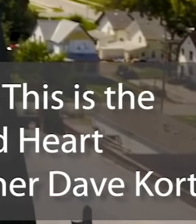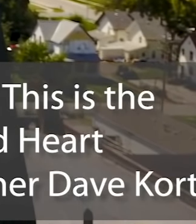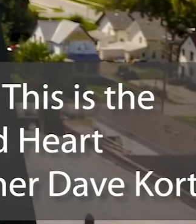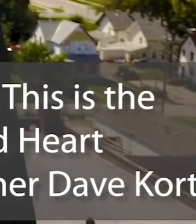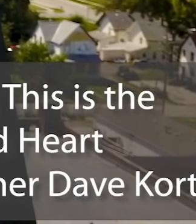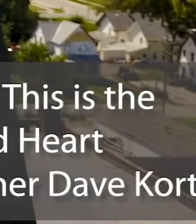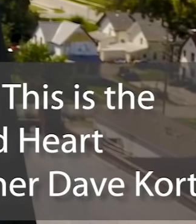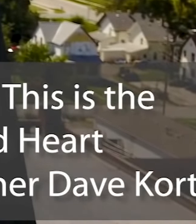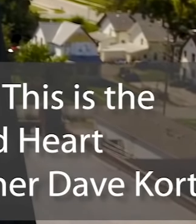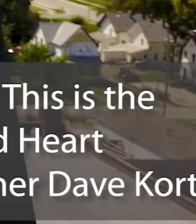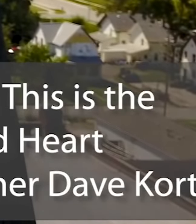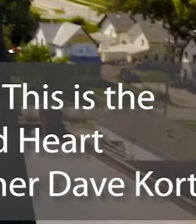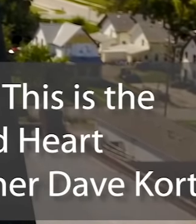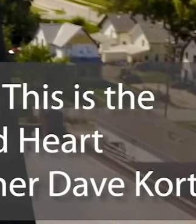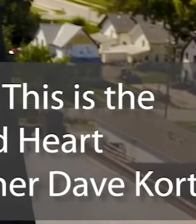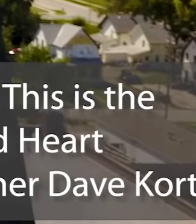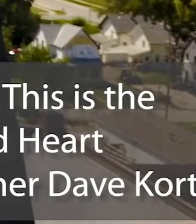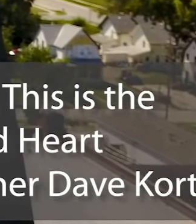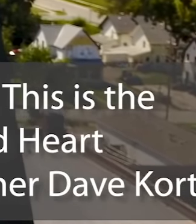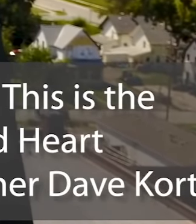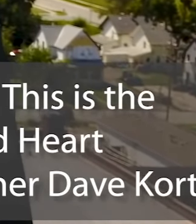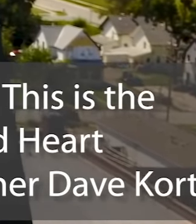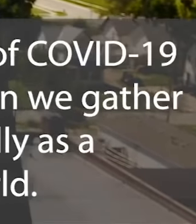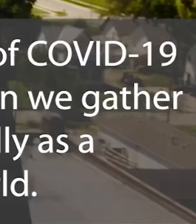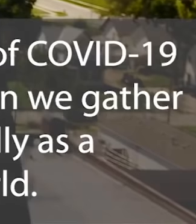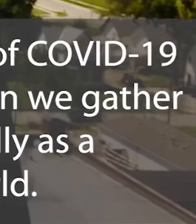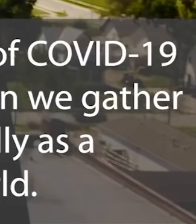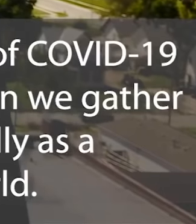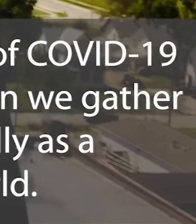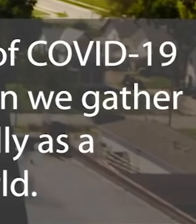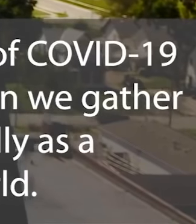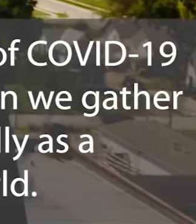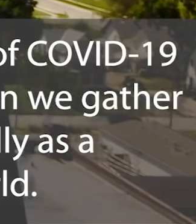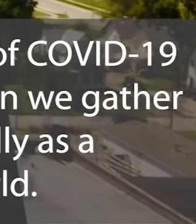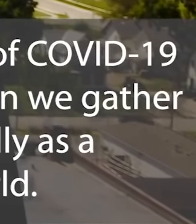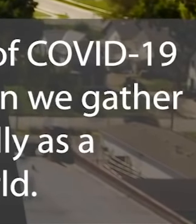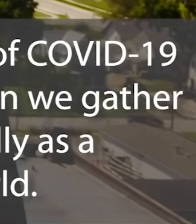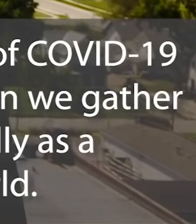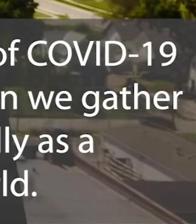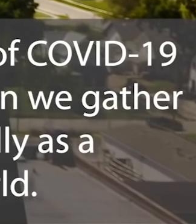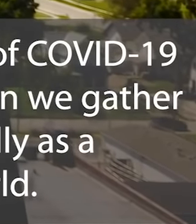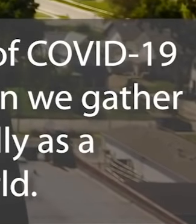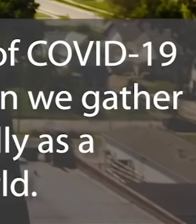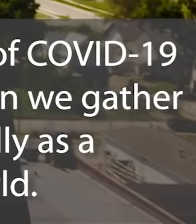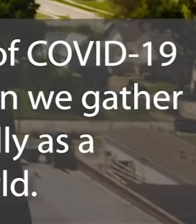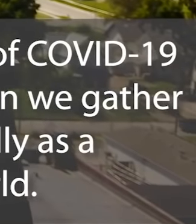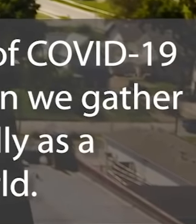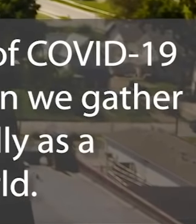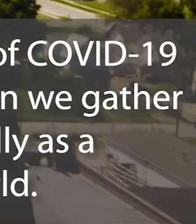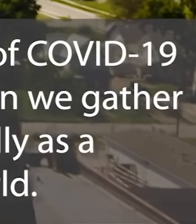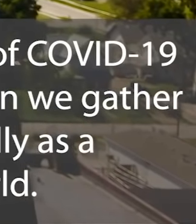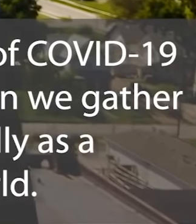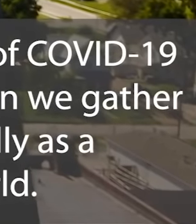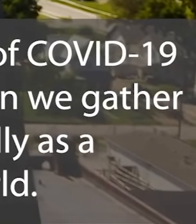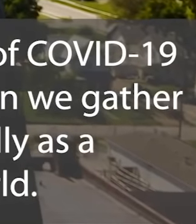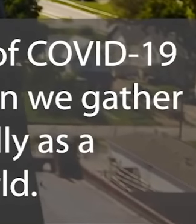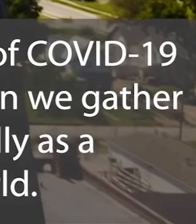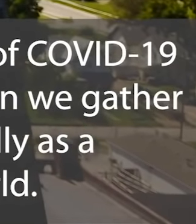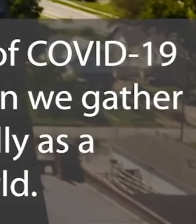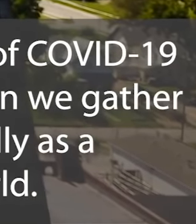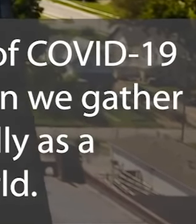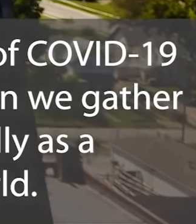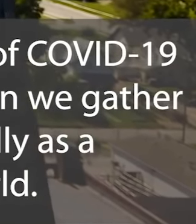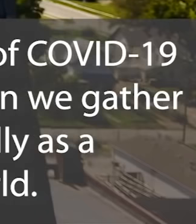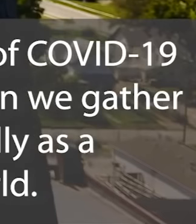in Omaha, Nebraska. Our celebrant is Father Dave Korth. We continue to practice physical distancing because of COVID-19 and will continue to do